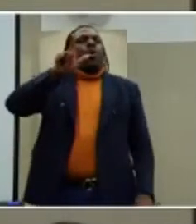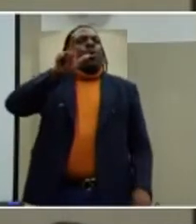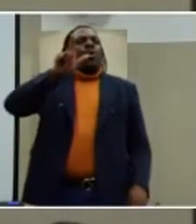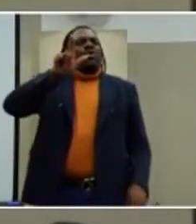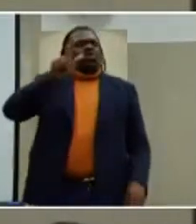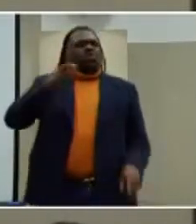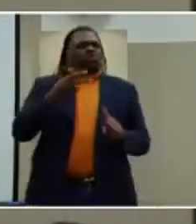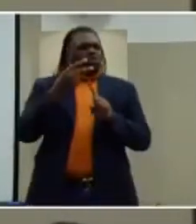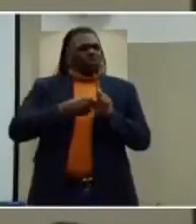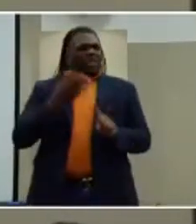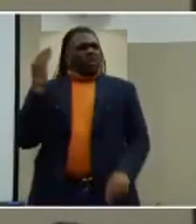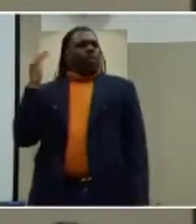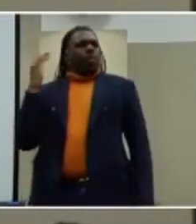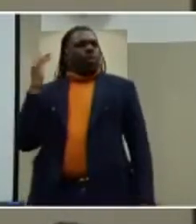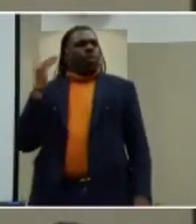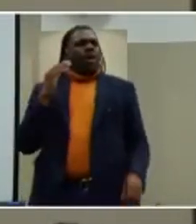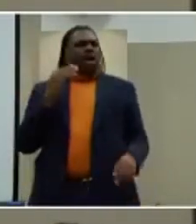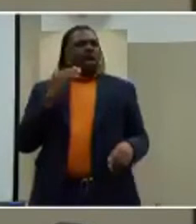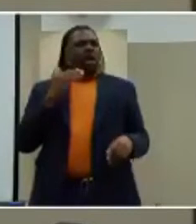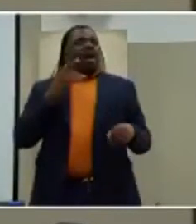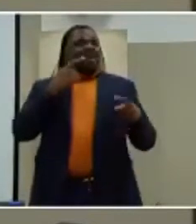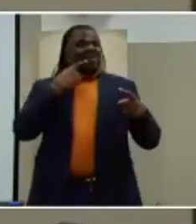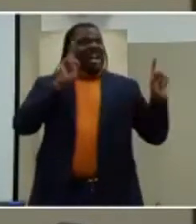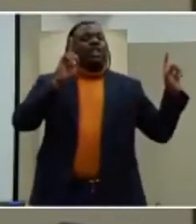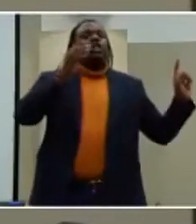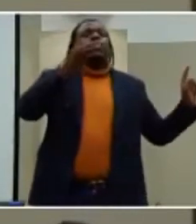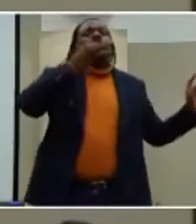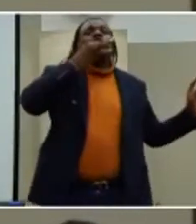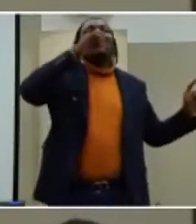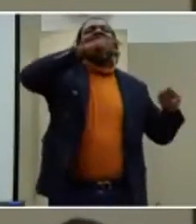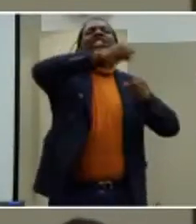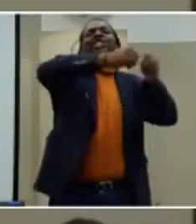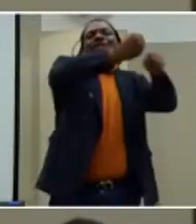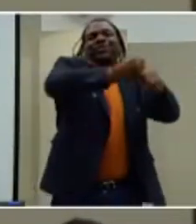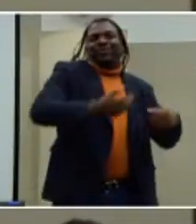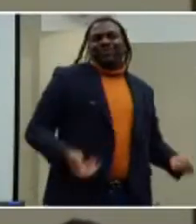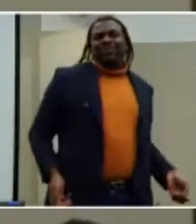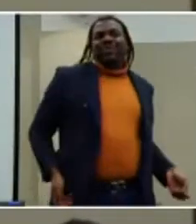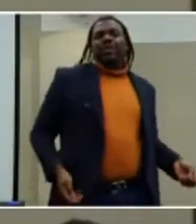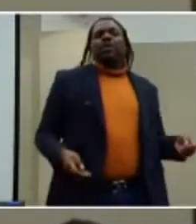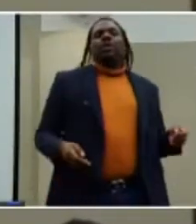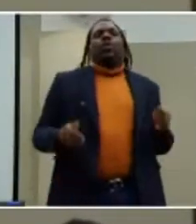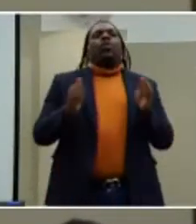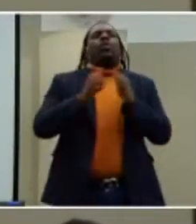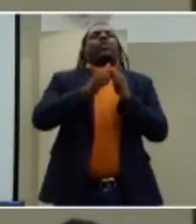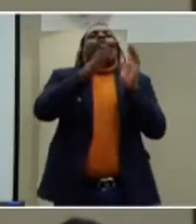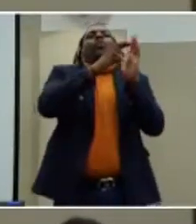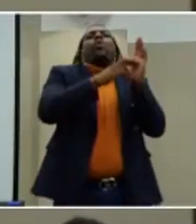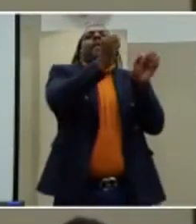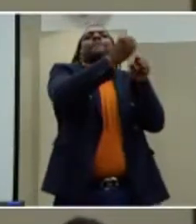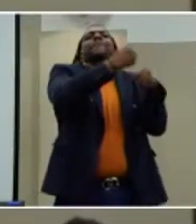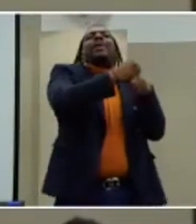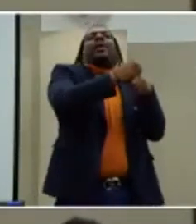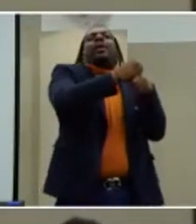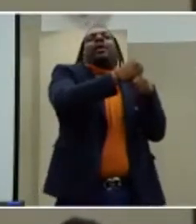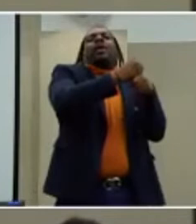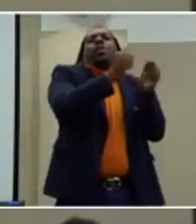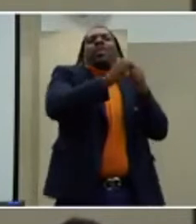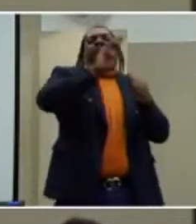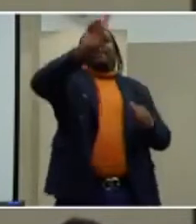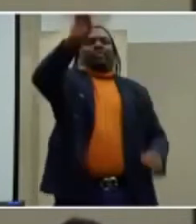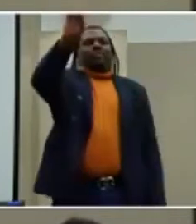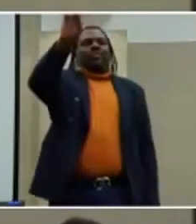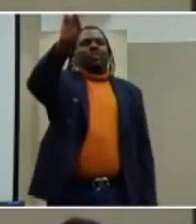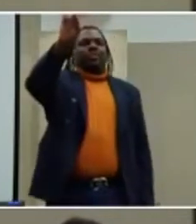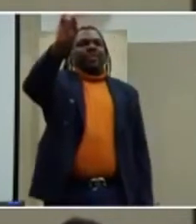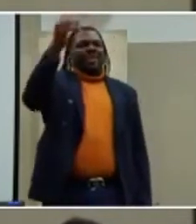ago, and it goes into effect in later this year in the rulemaking process in the state of Maryland.